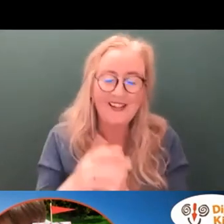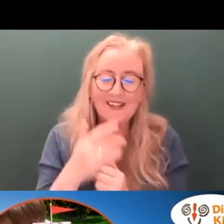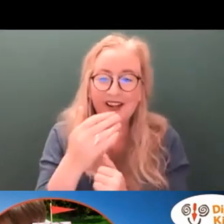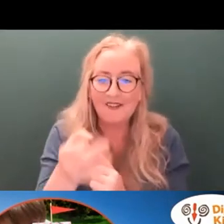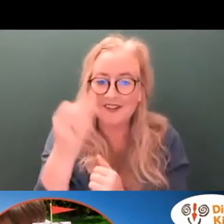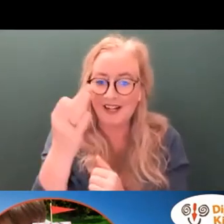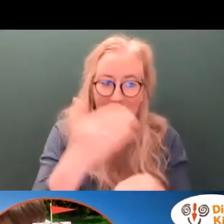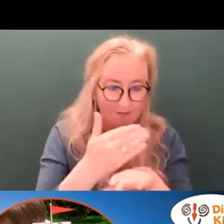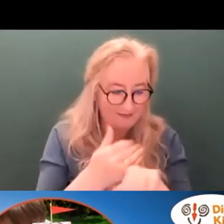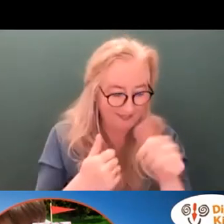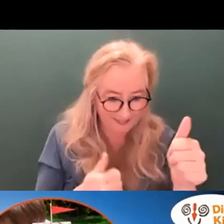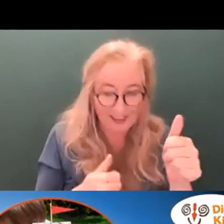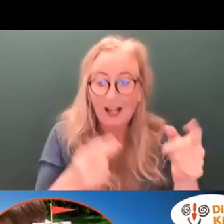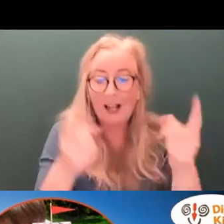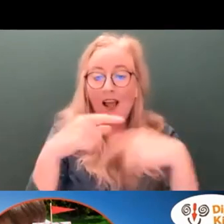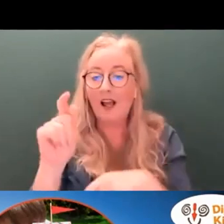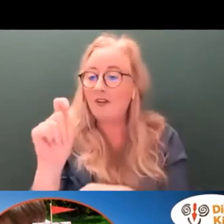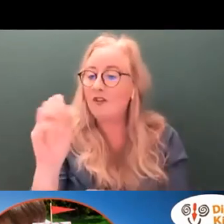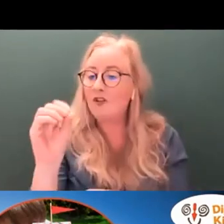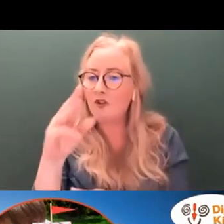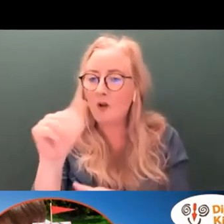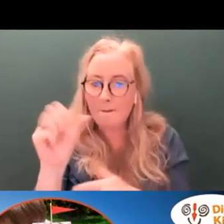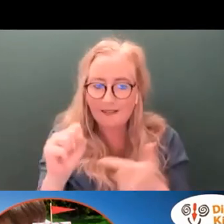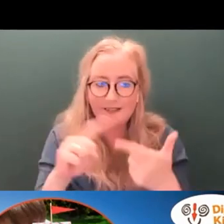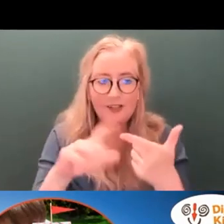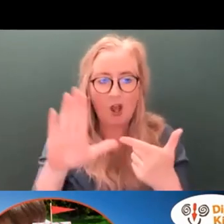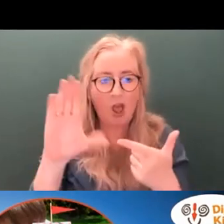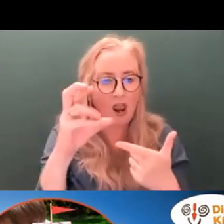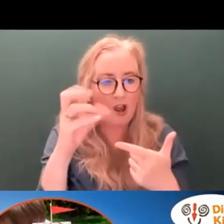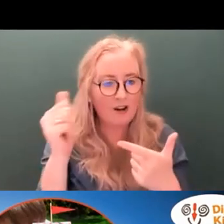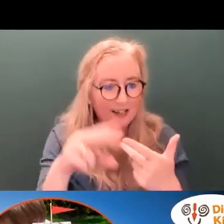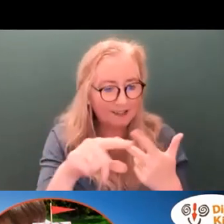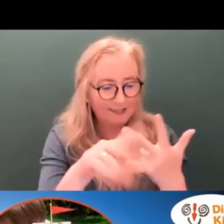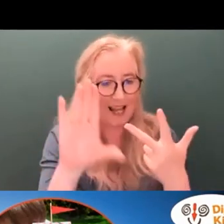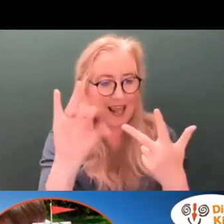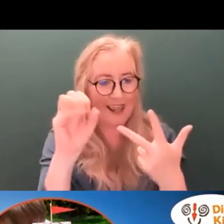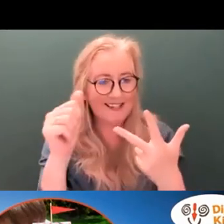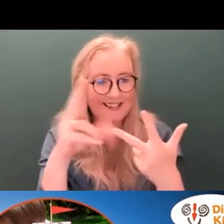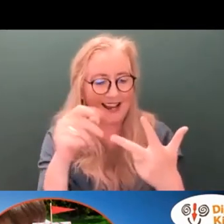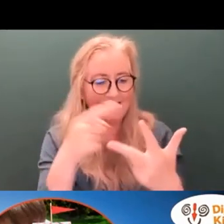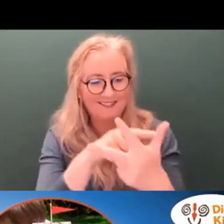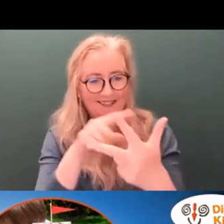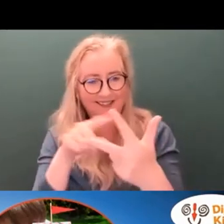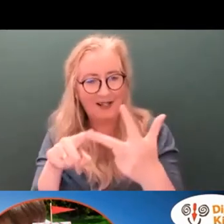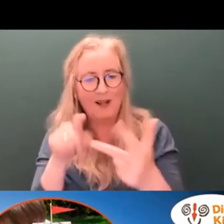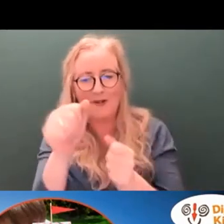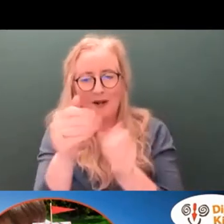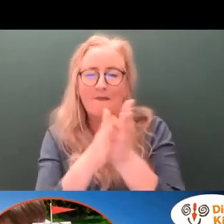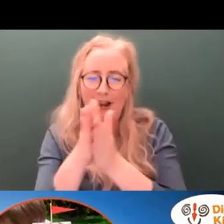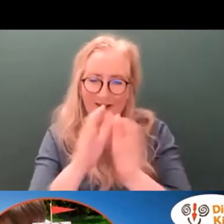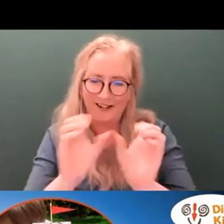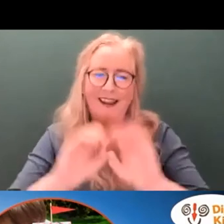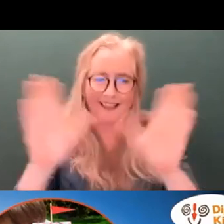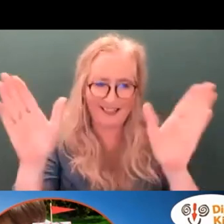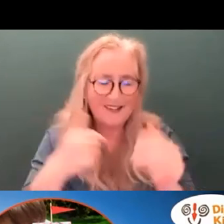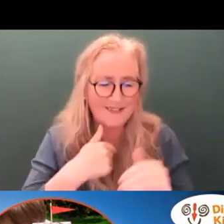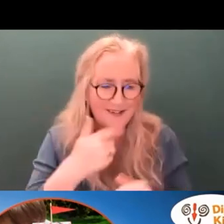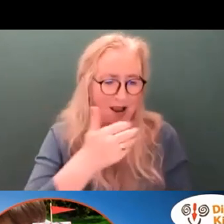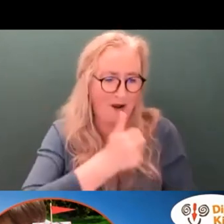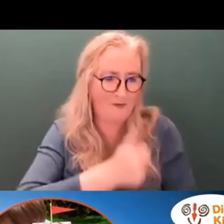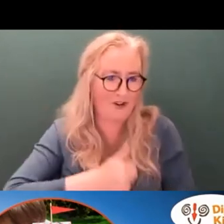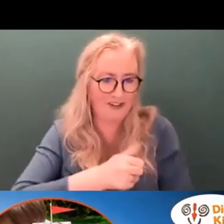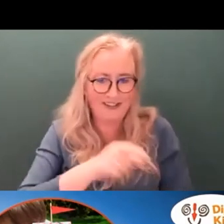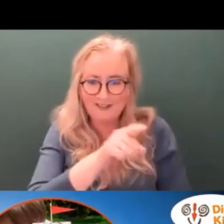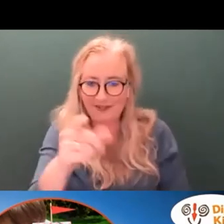To Tomas and Lorcan and Lisanne, your passion is very clear and we really appreciate you sharing it with